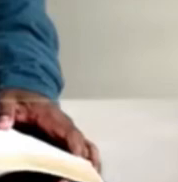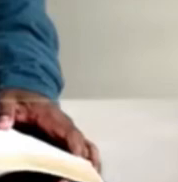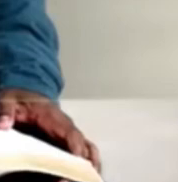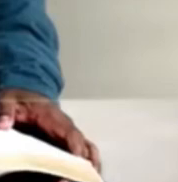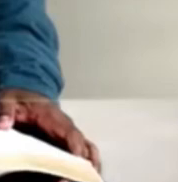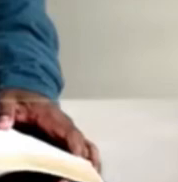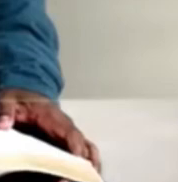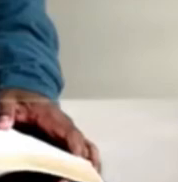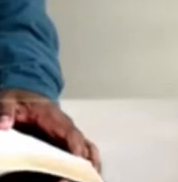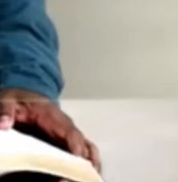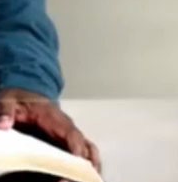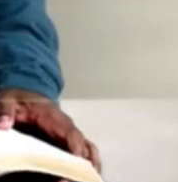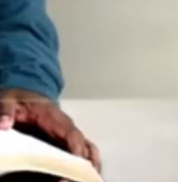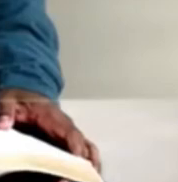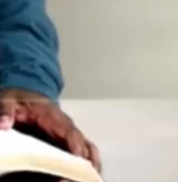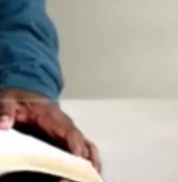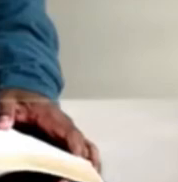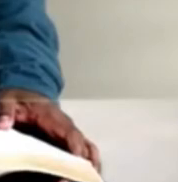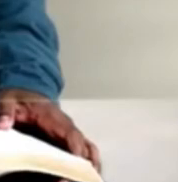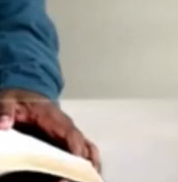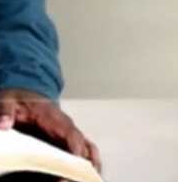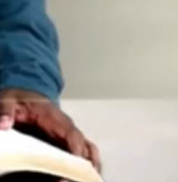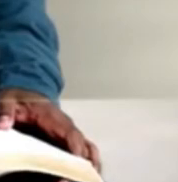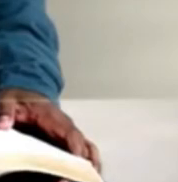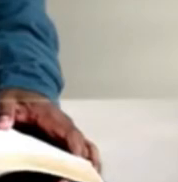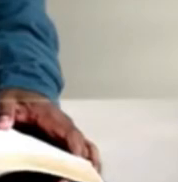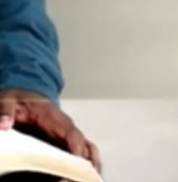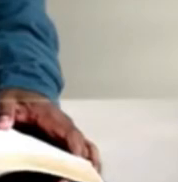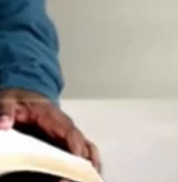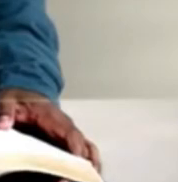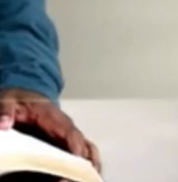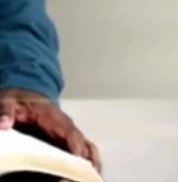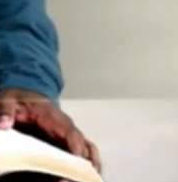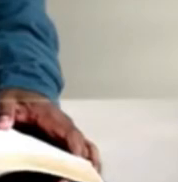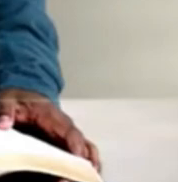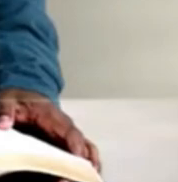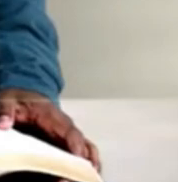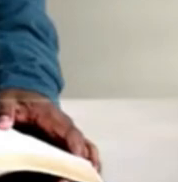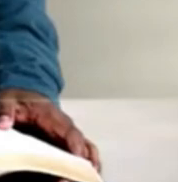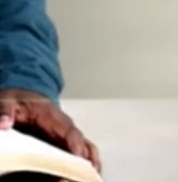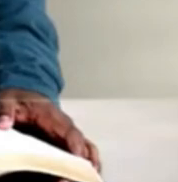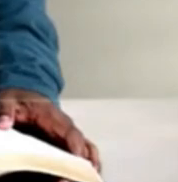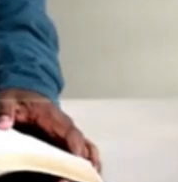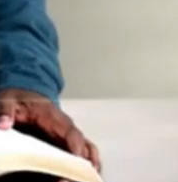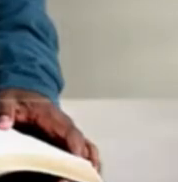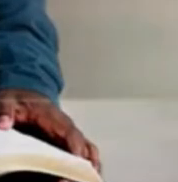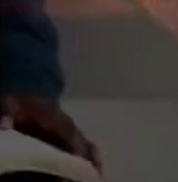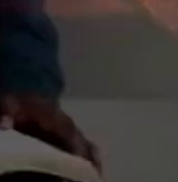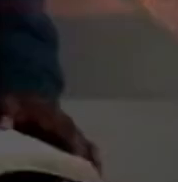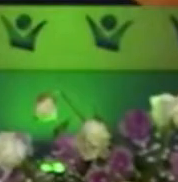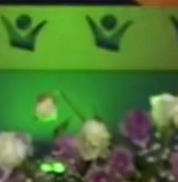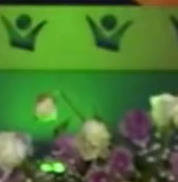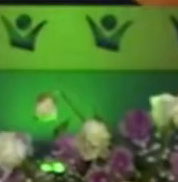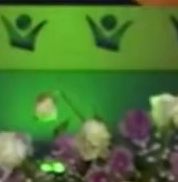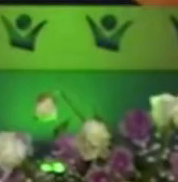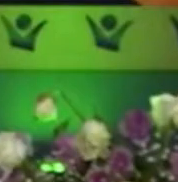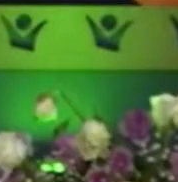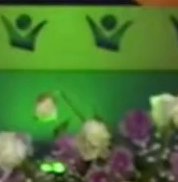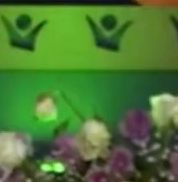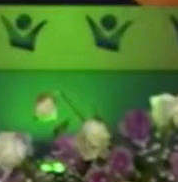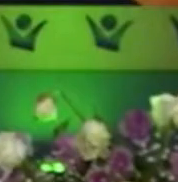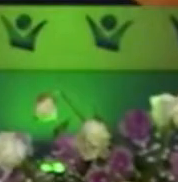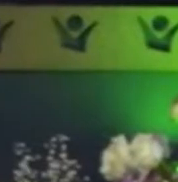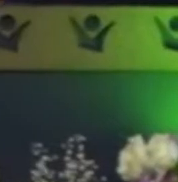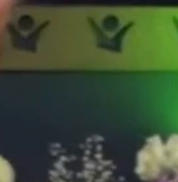Lord is everlasting strength. There's everlasting strength when we trust in the Lord.